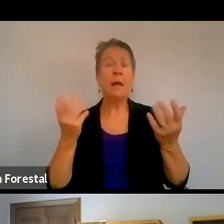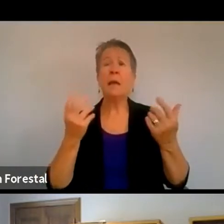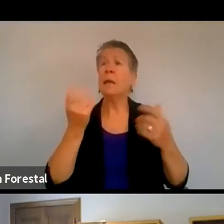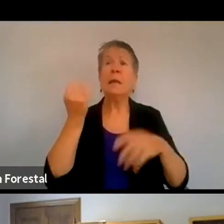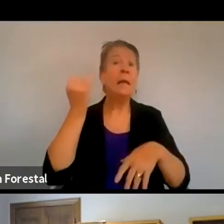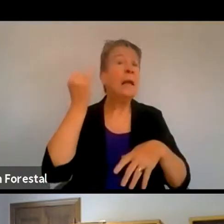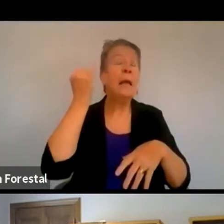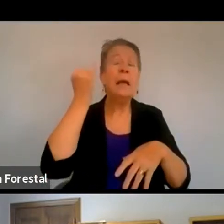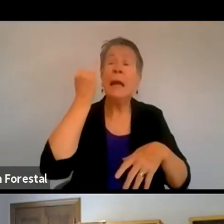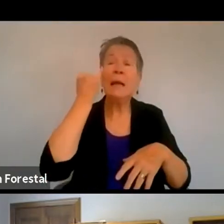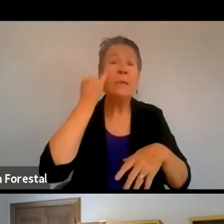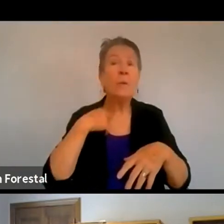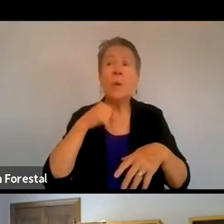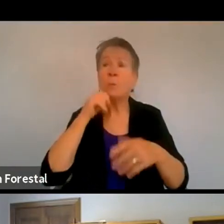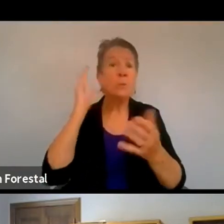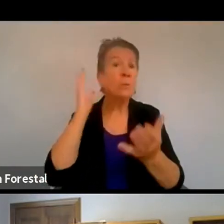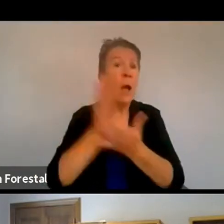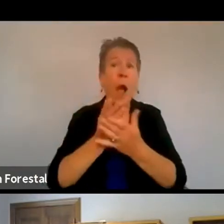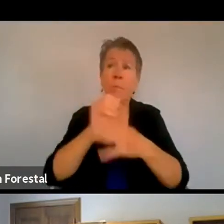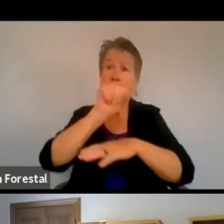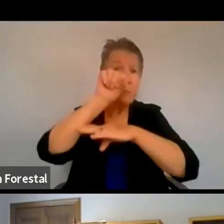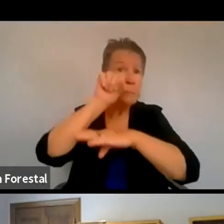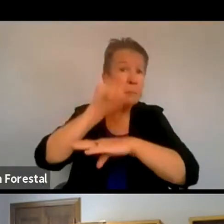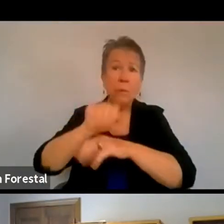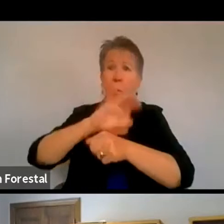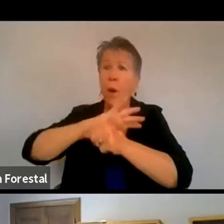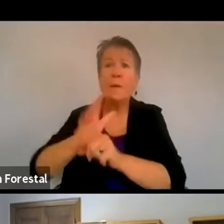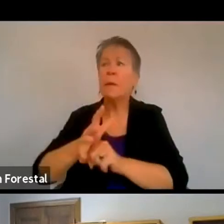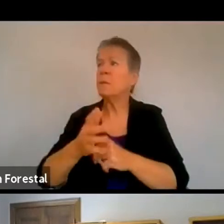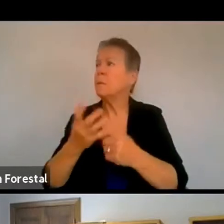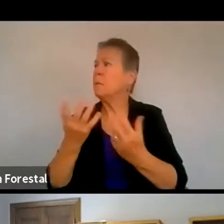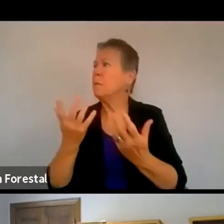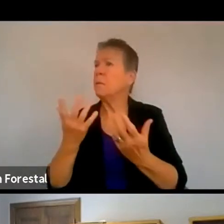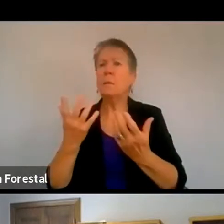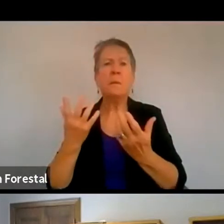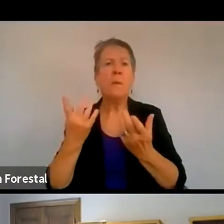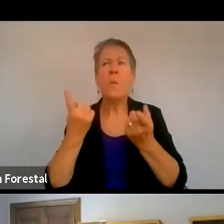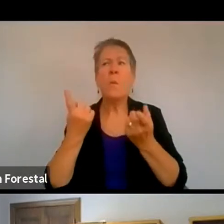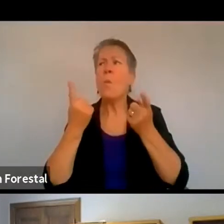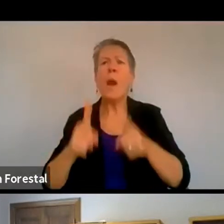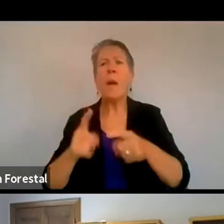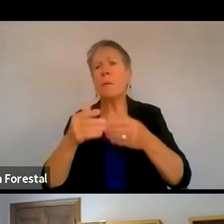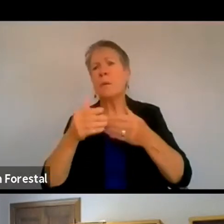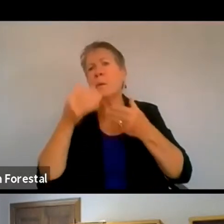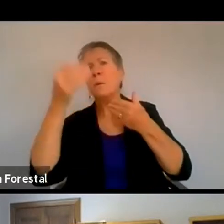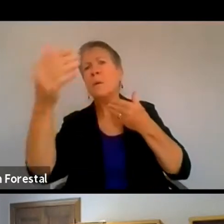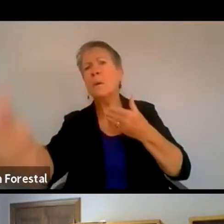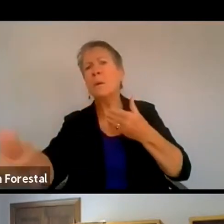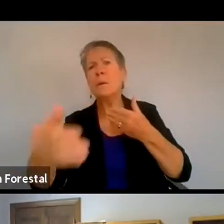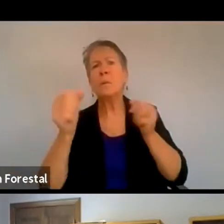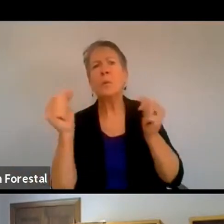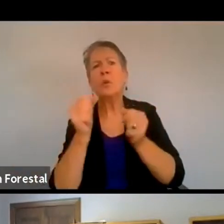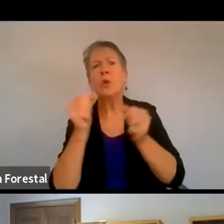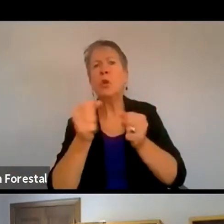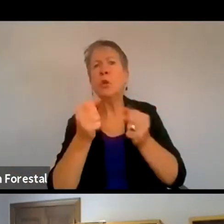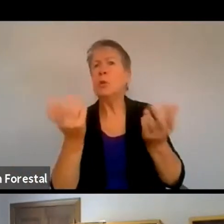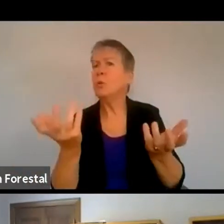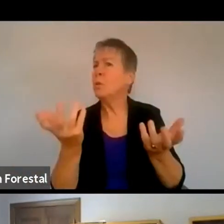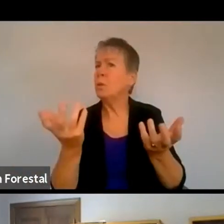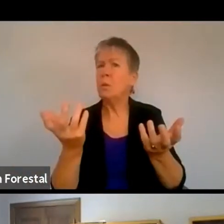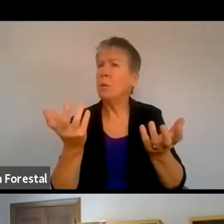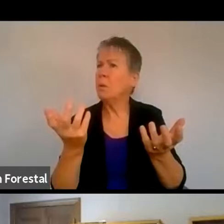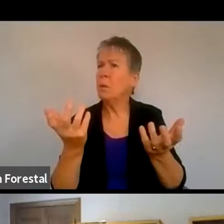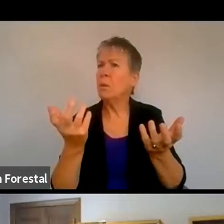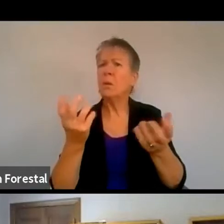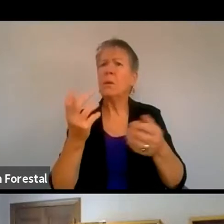30s Fahrenheit is a big issue, a big challenge for us. There's no question about it, Daniel. So I would